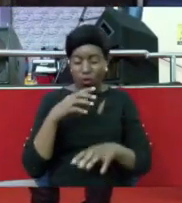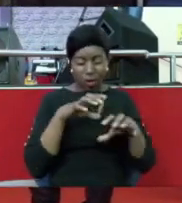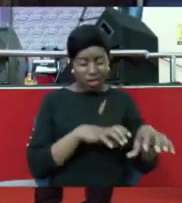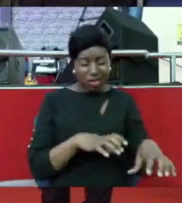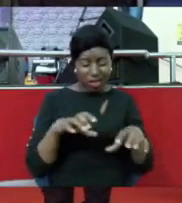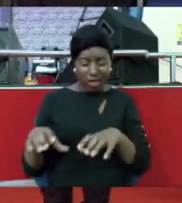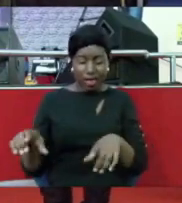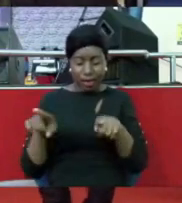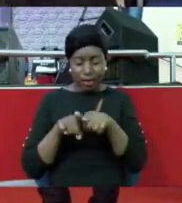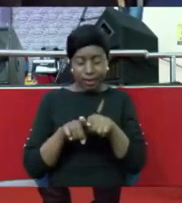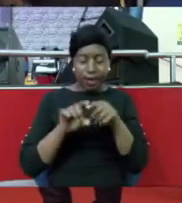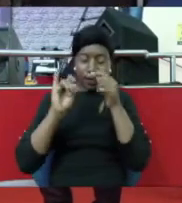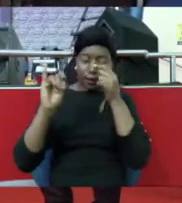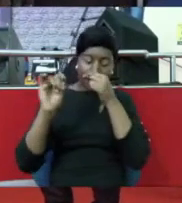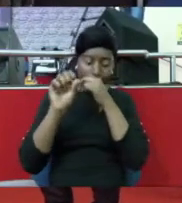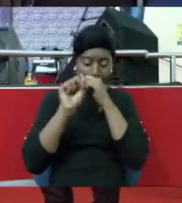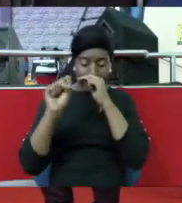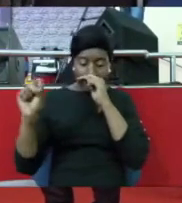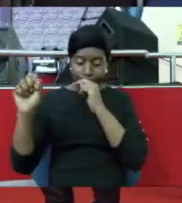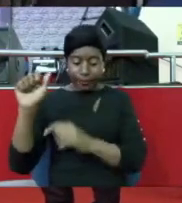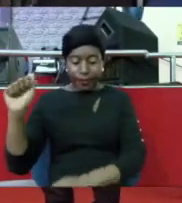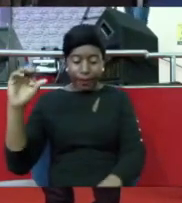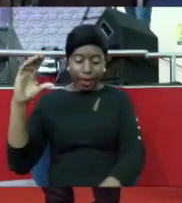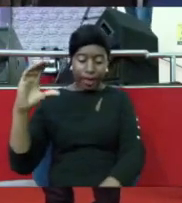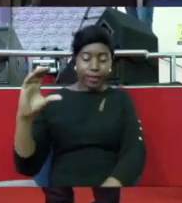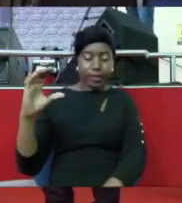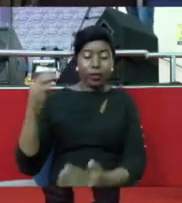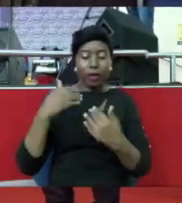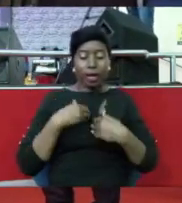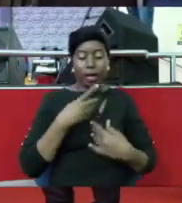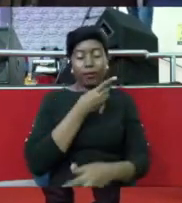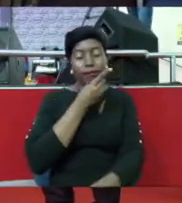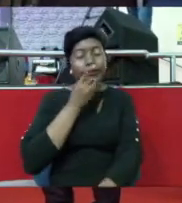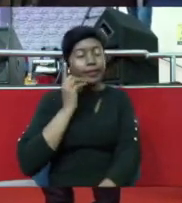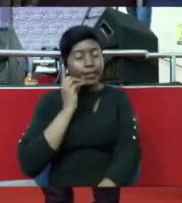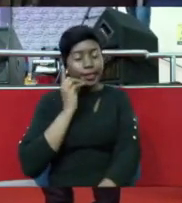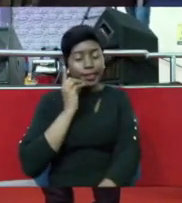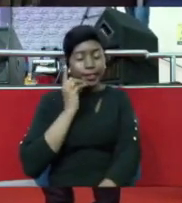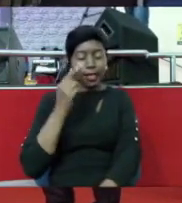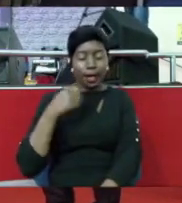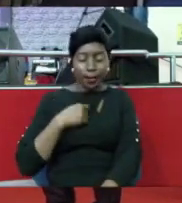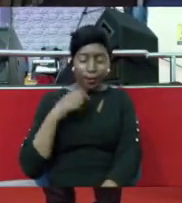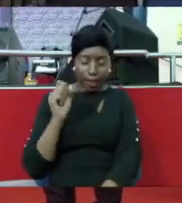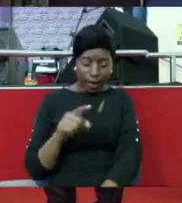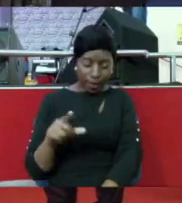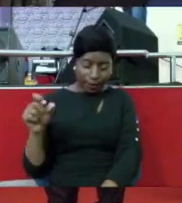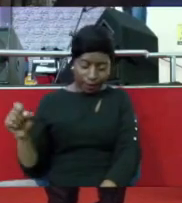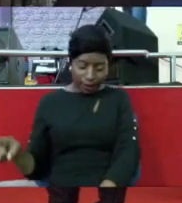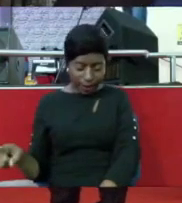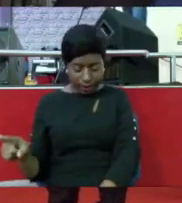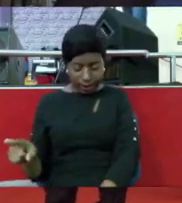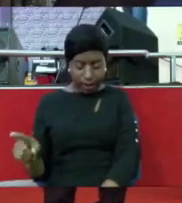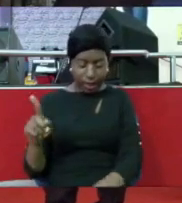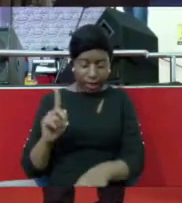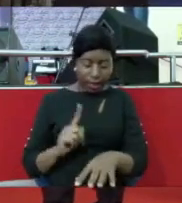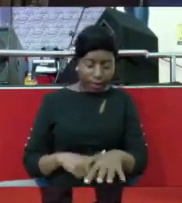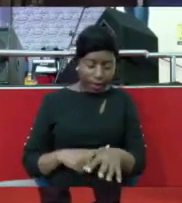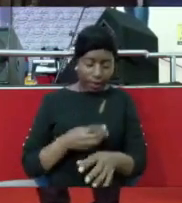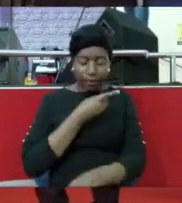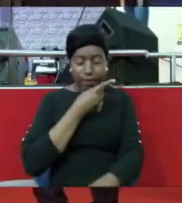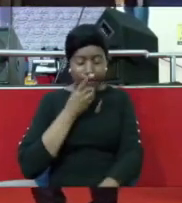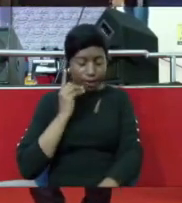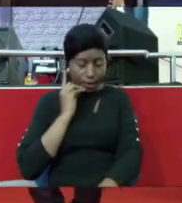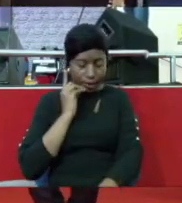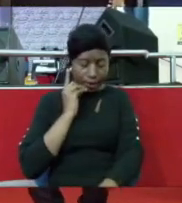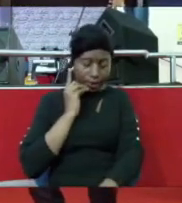There is famine around them. Kuna njaa karibu nao. Father, we want to plant even when in famine. Na tunataka kupanda hata wakati wa njaa.